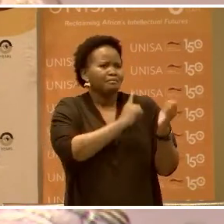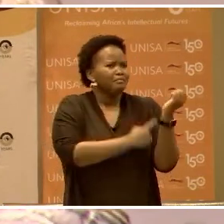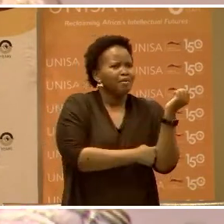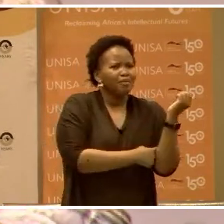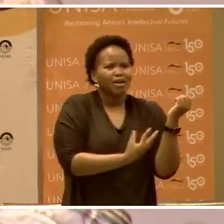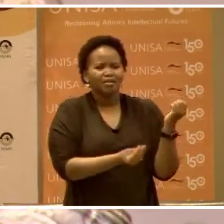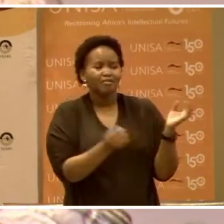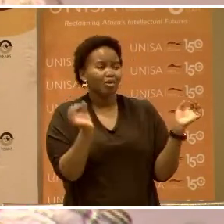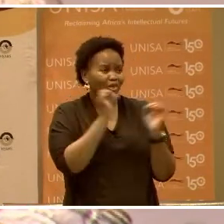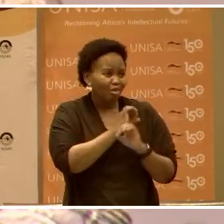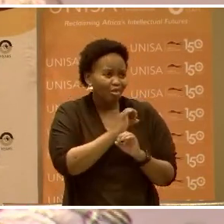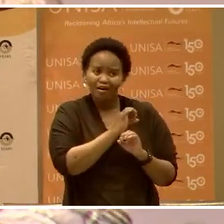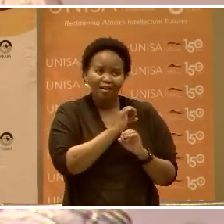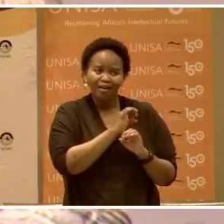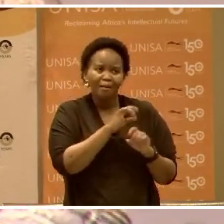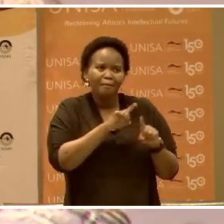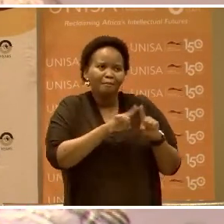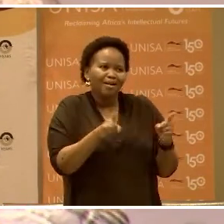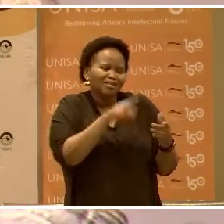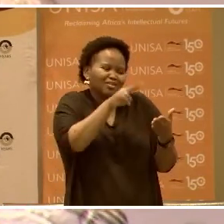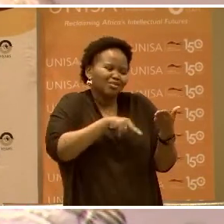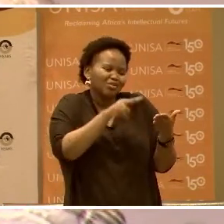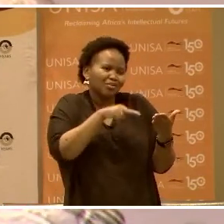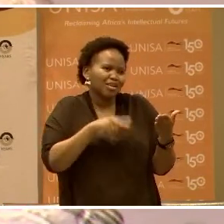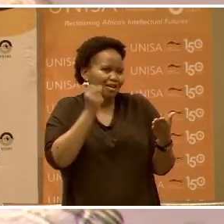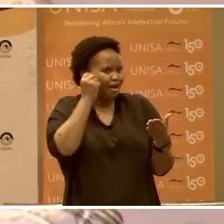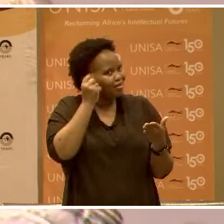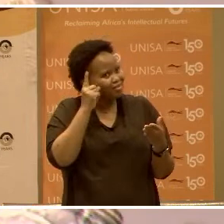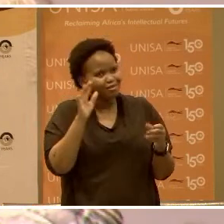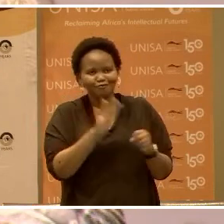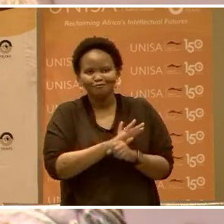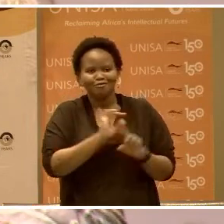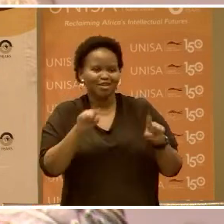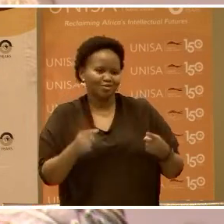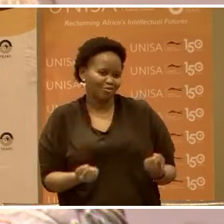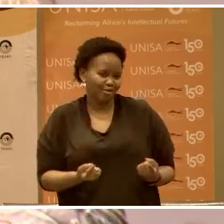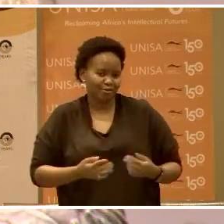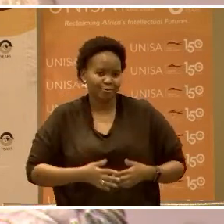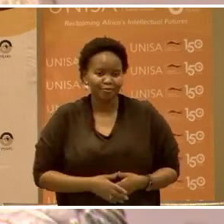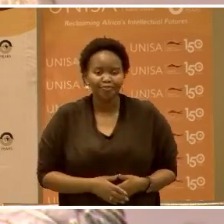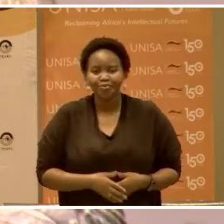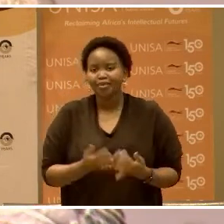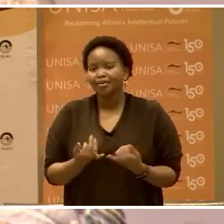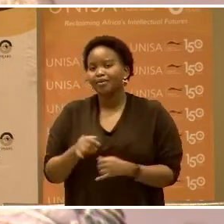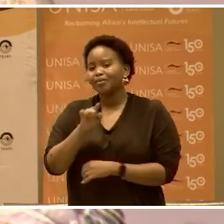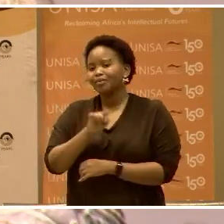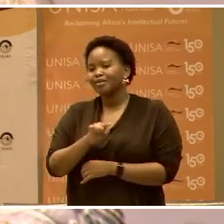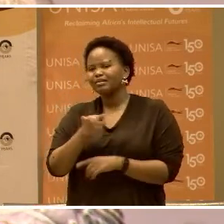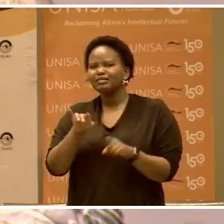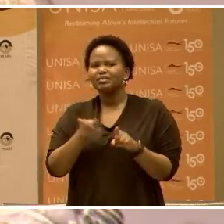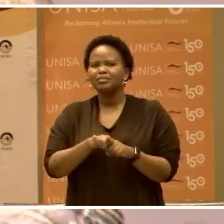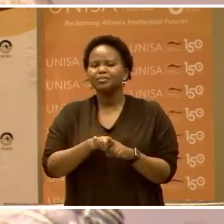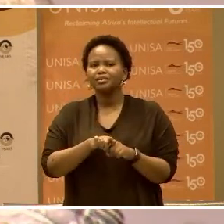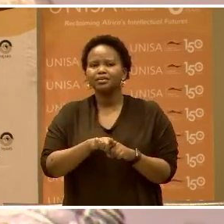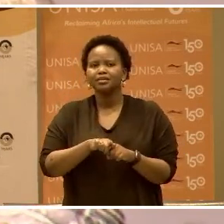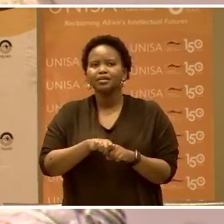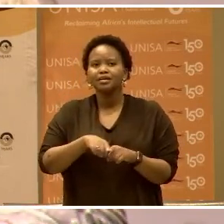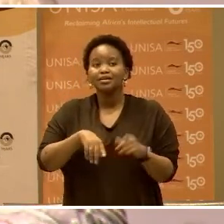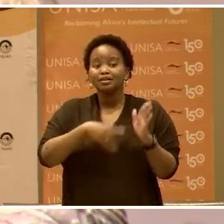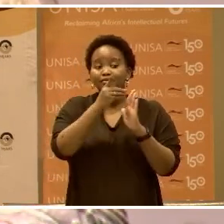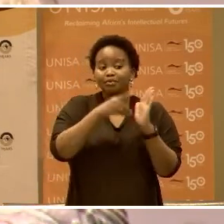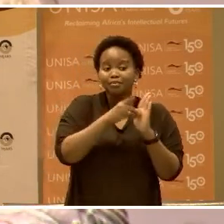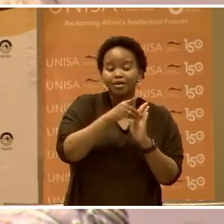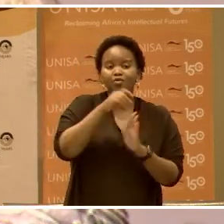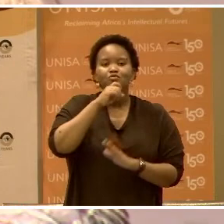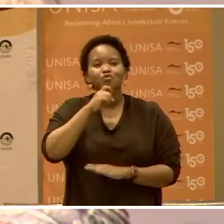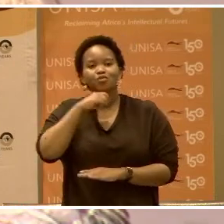with comprehension. In order to advance reading and encourage the development and use of African languages, it